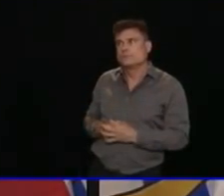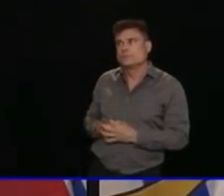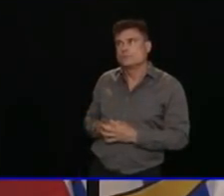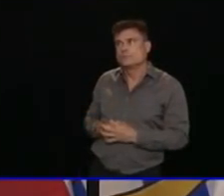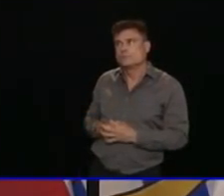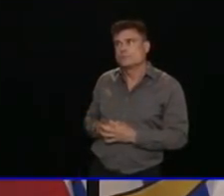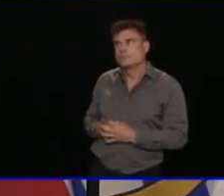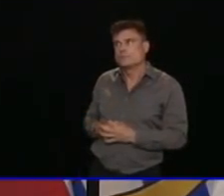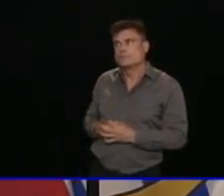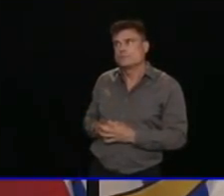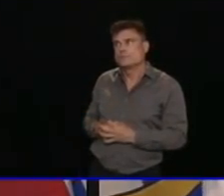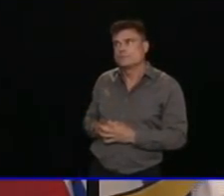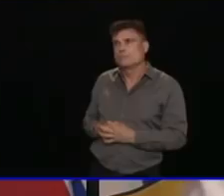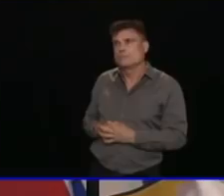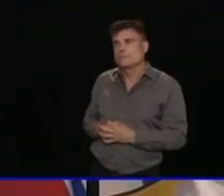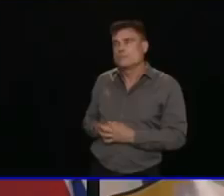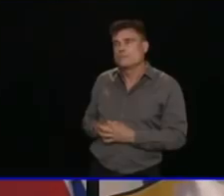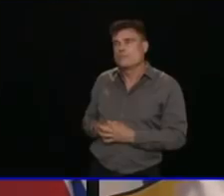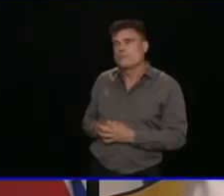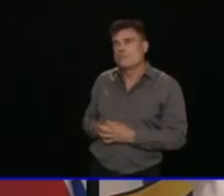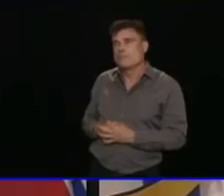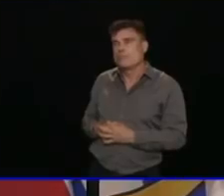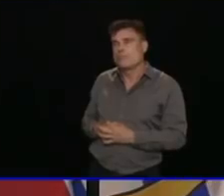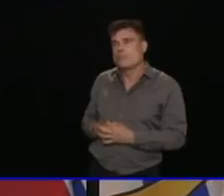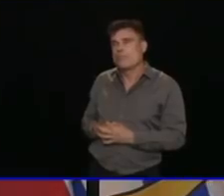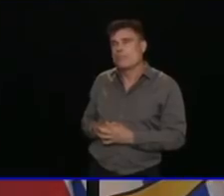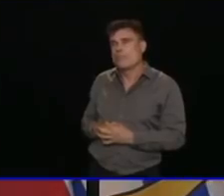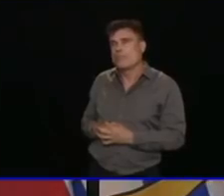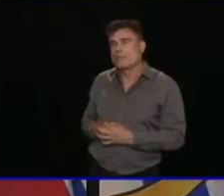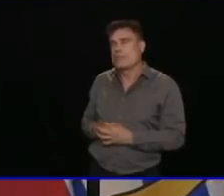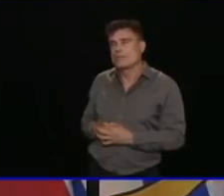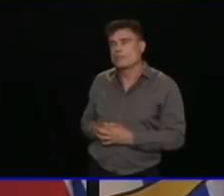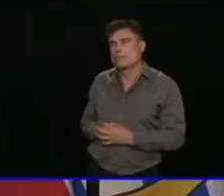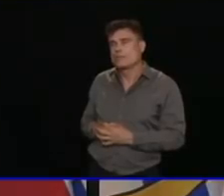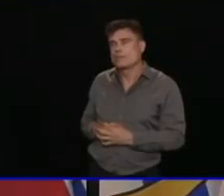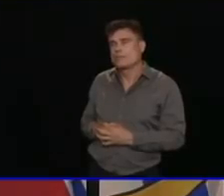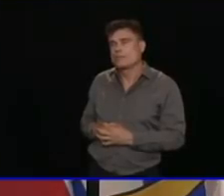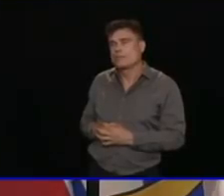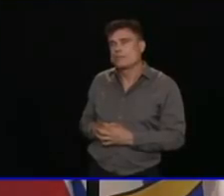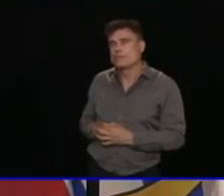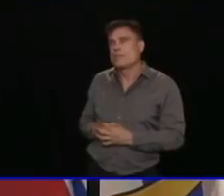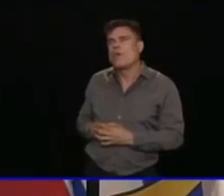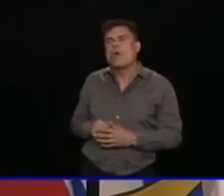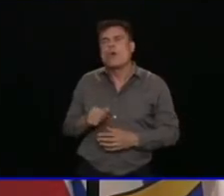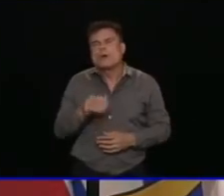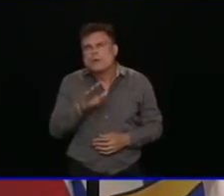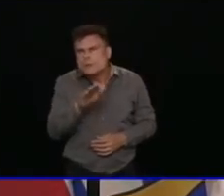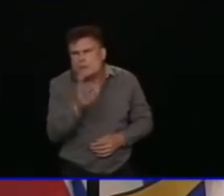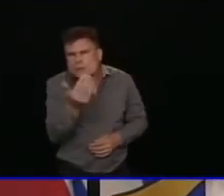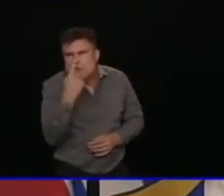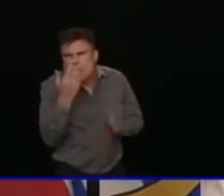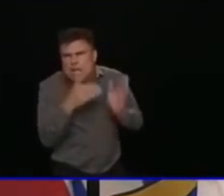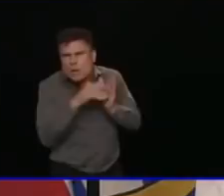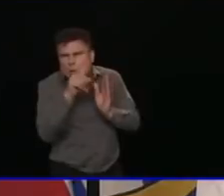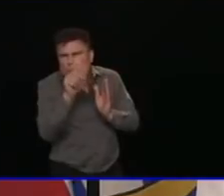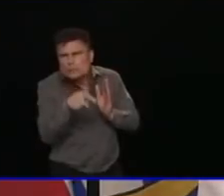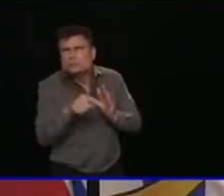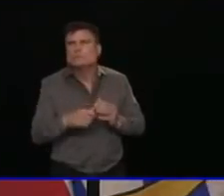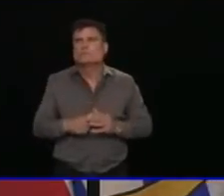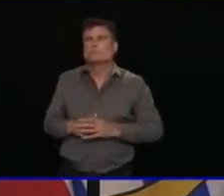communities. I'm sorry, I missed the first part of that. We talked Wastewater tracking.